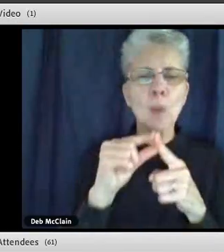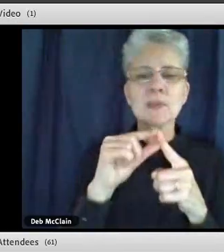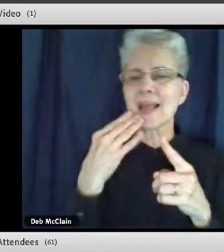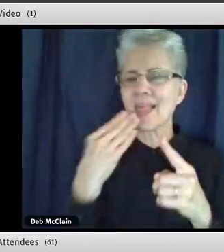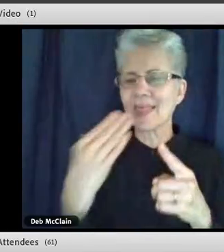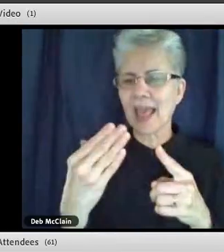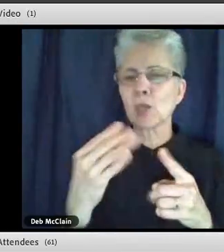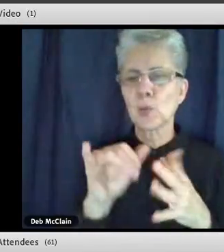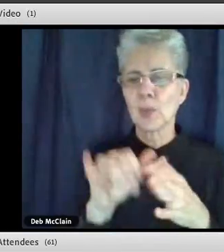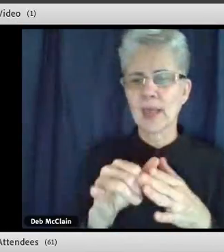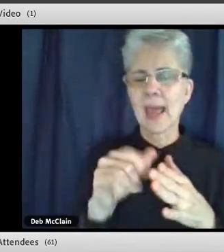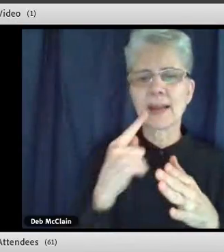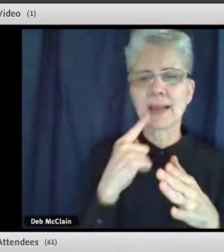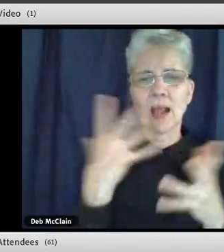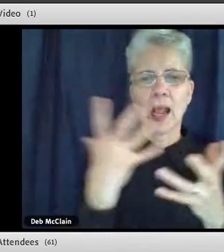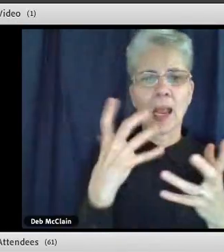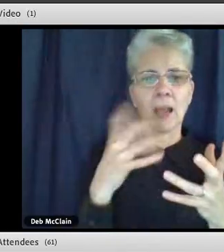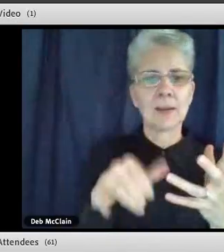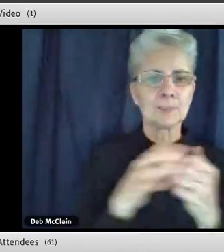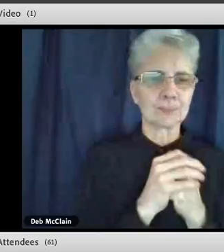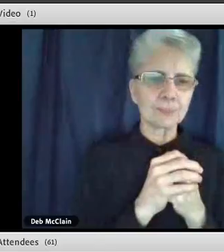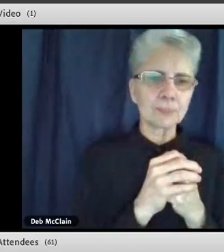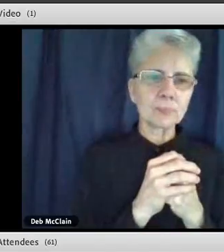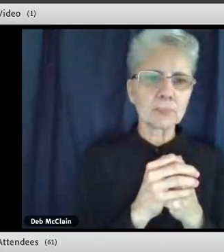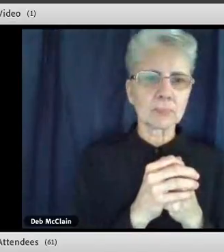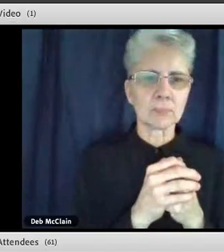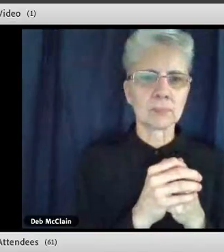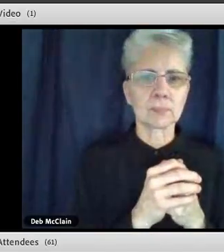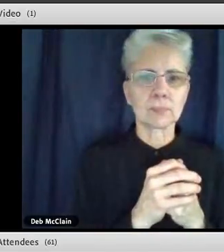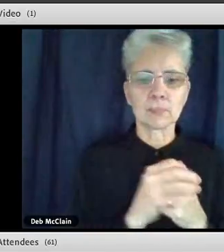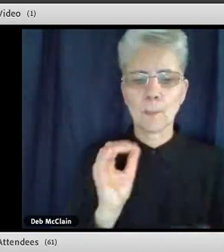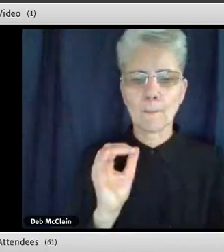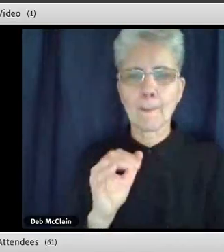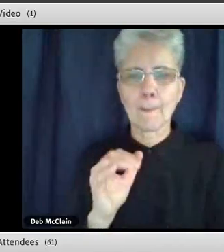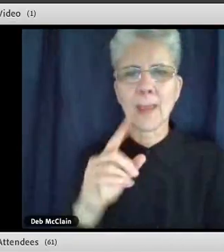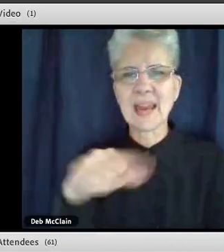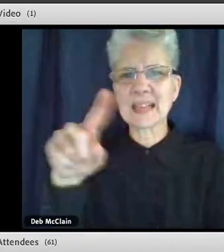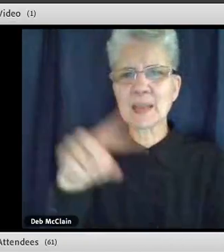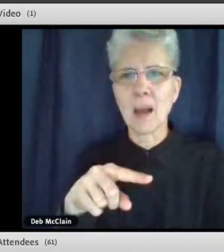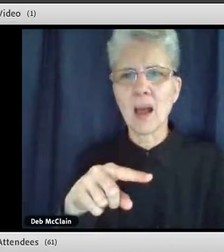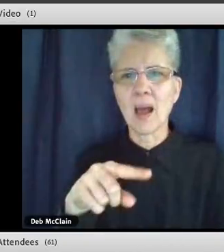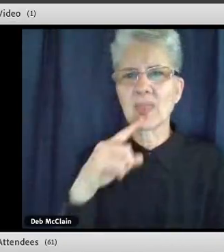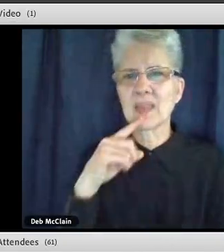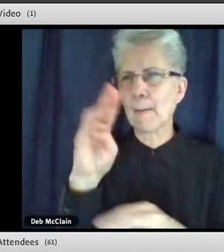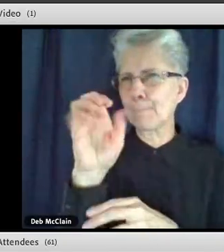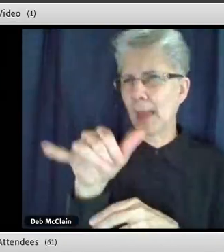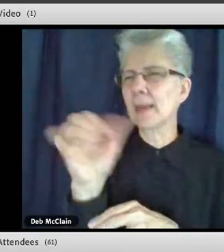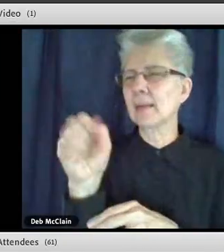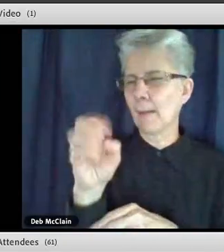it's next month. That's in May, and yeah, May 8th. Okay, so